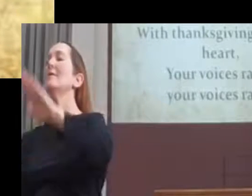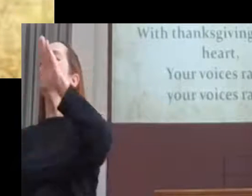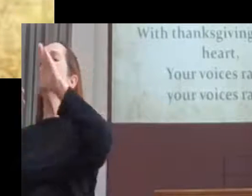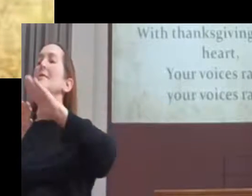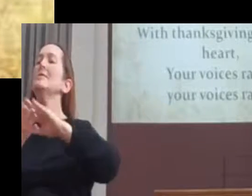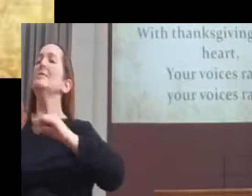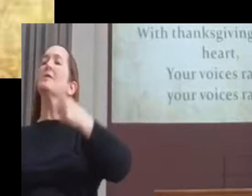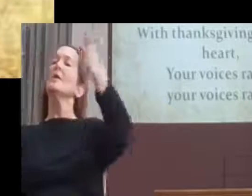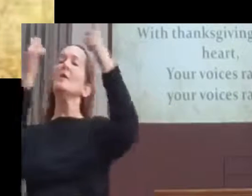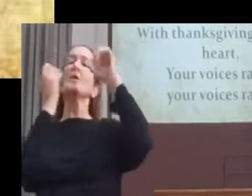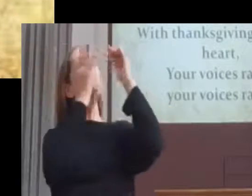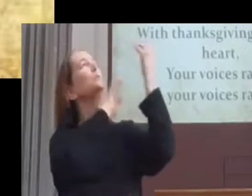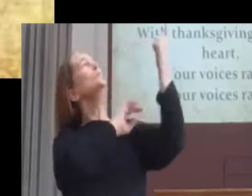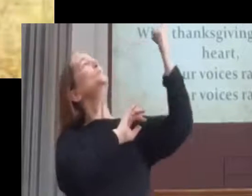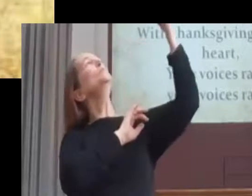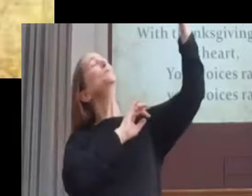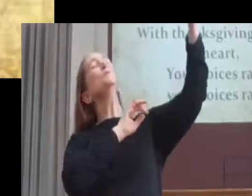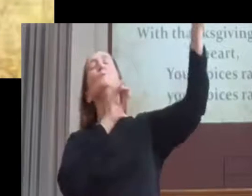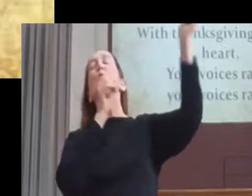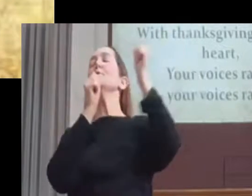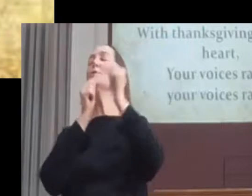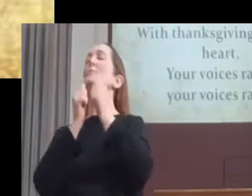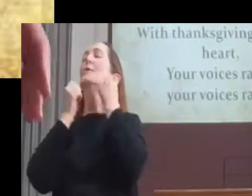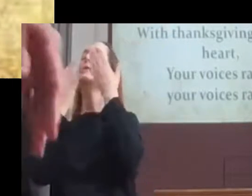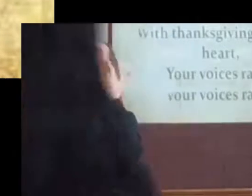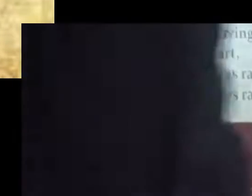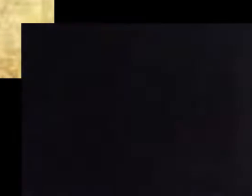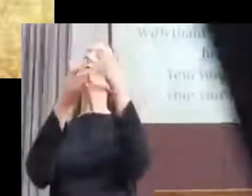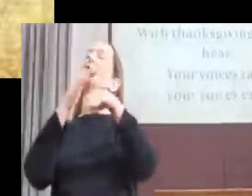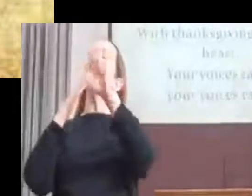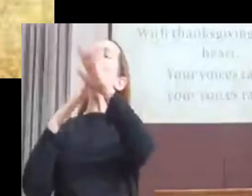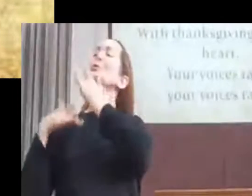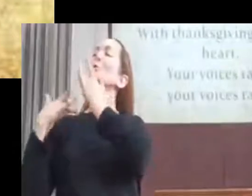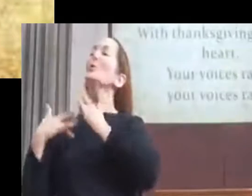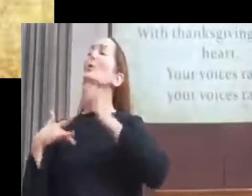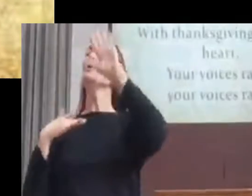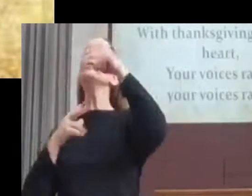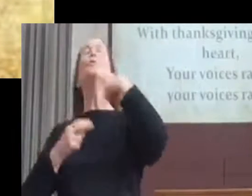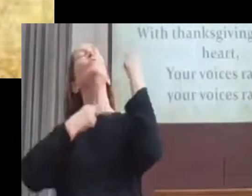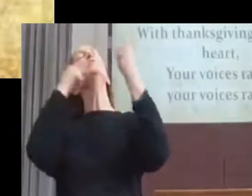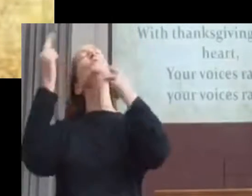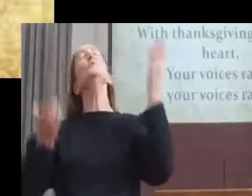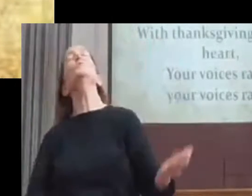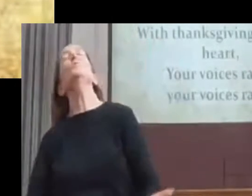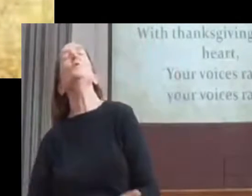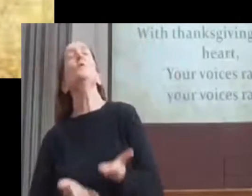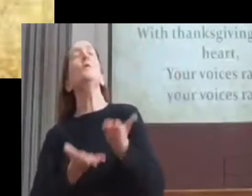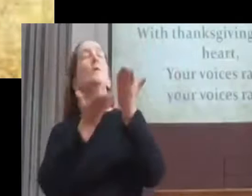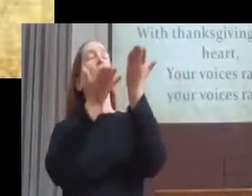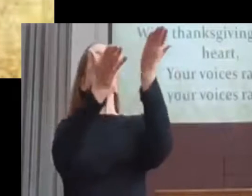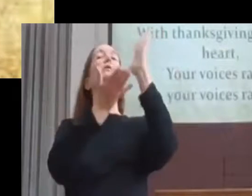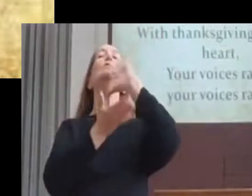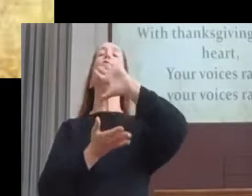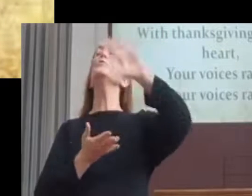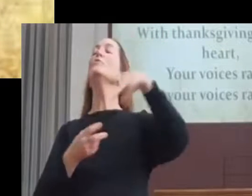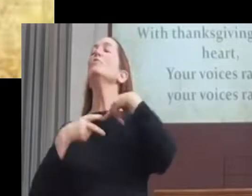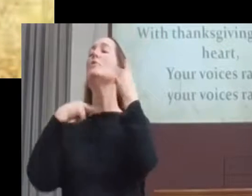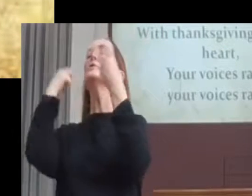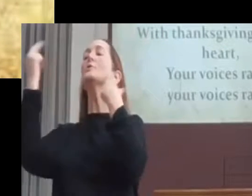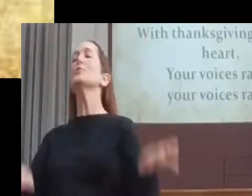Him praise. Come into His presence with thanksgiving in your heart, your voice is